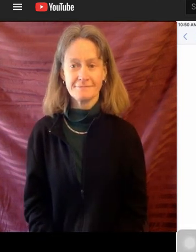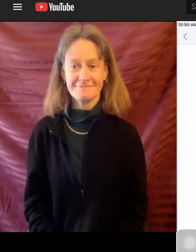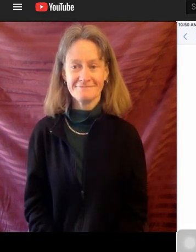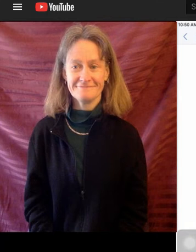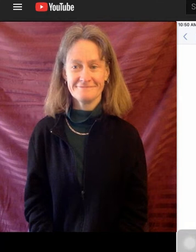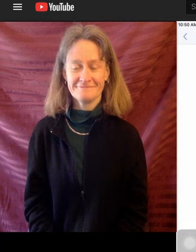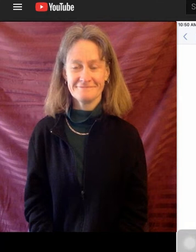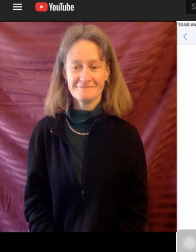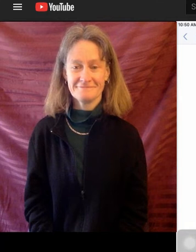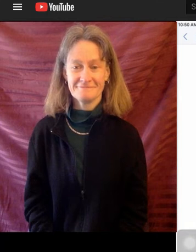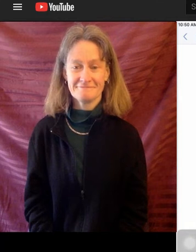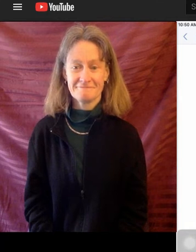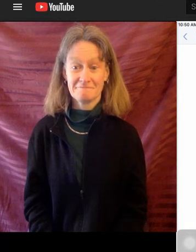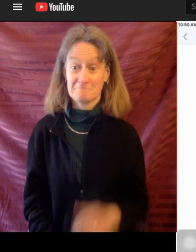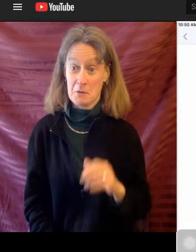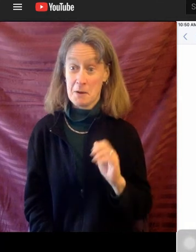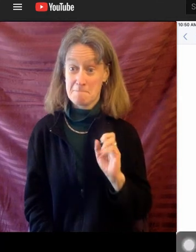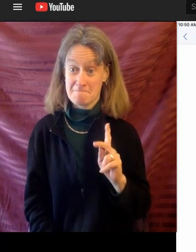Okay.